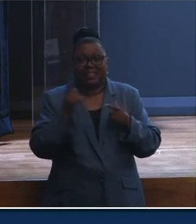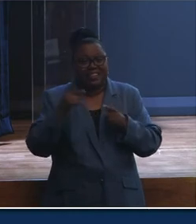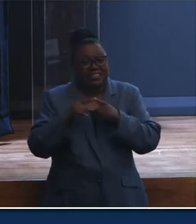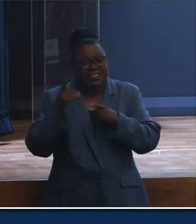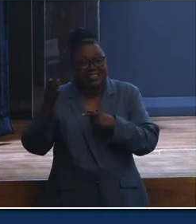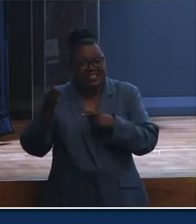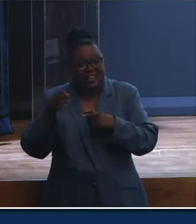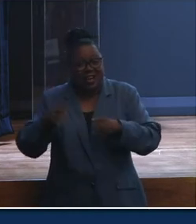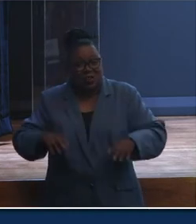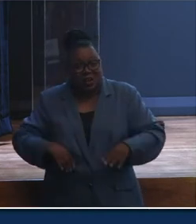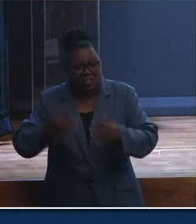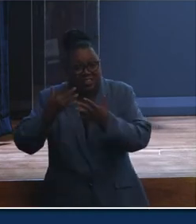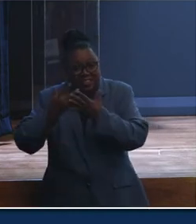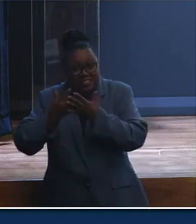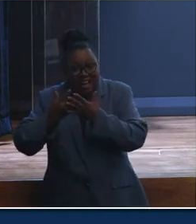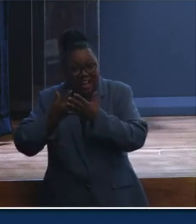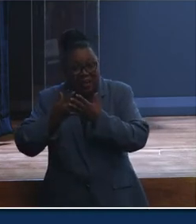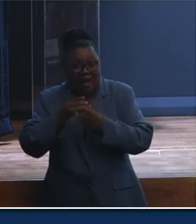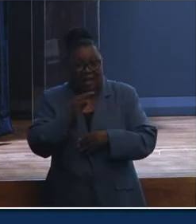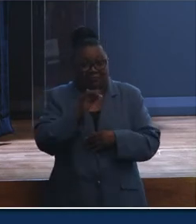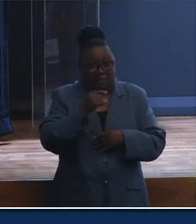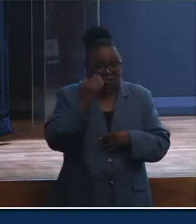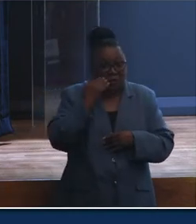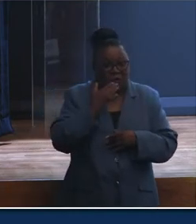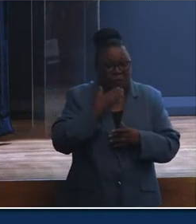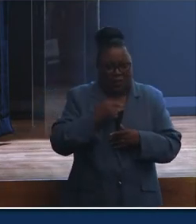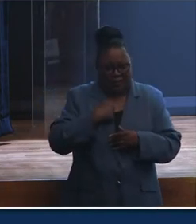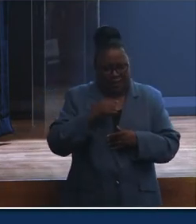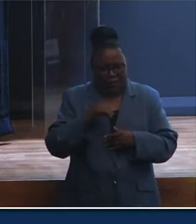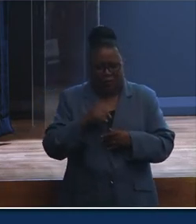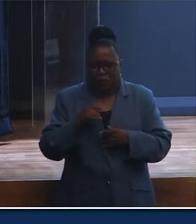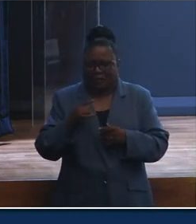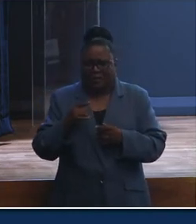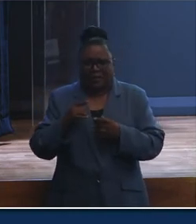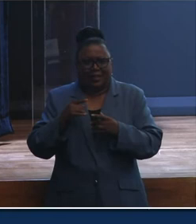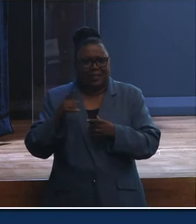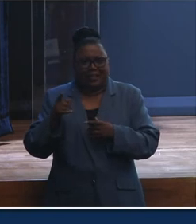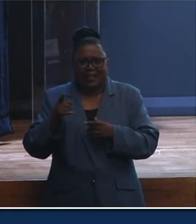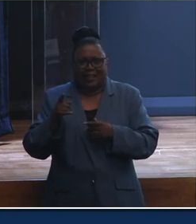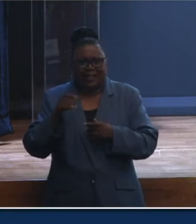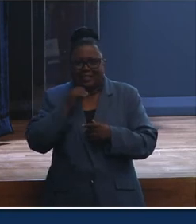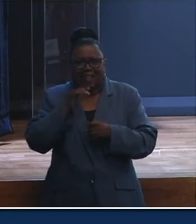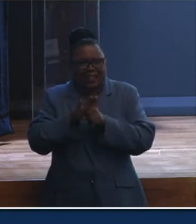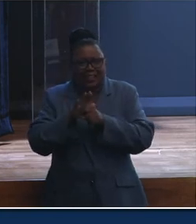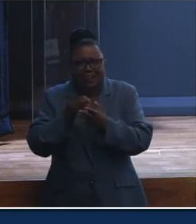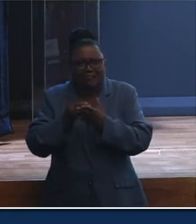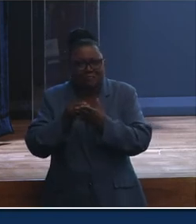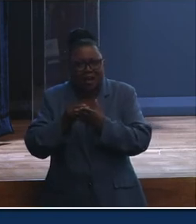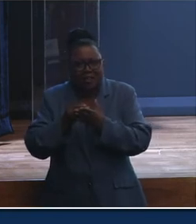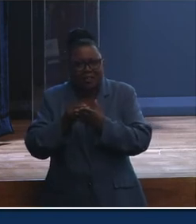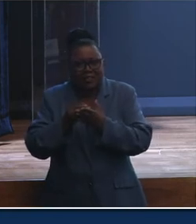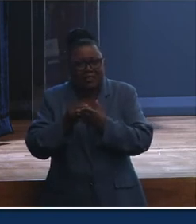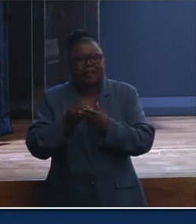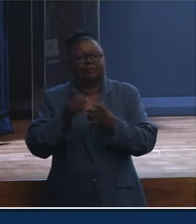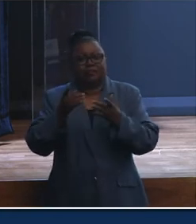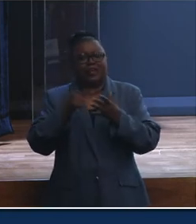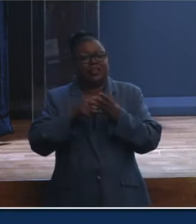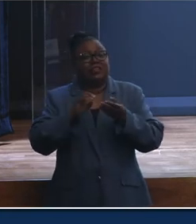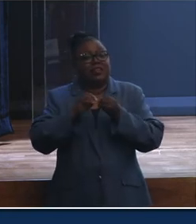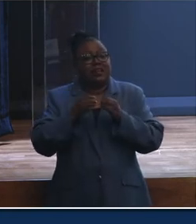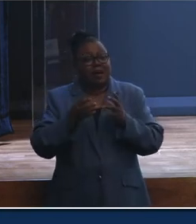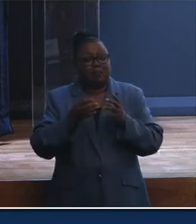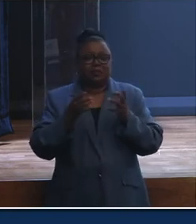there because, as Muffet knows so well, Kendall too, there's not enough money. Here's the